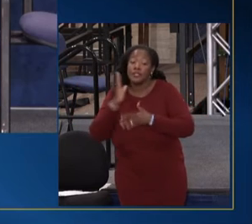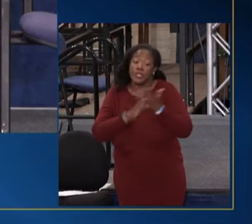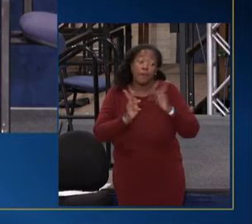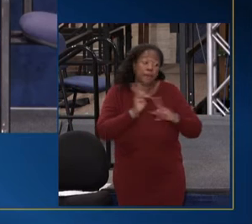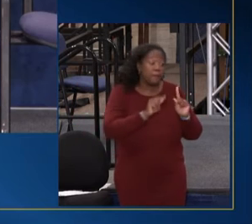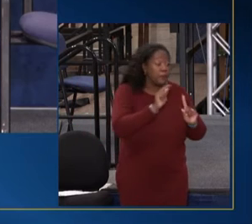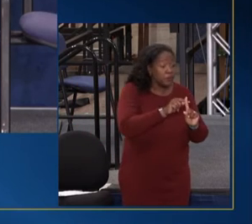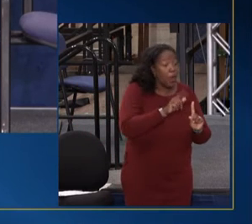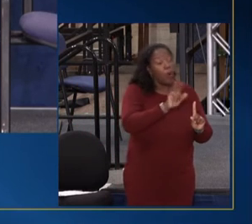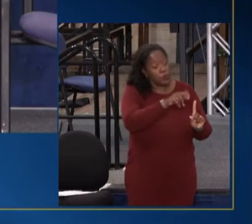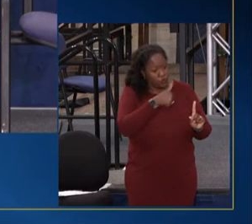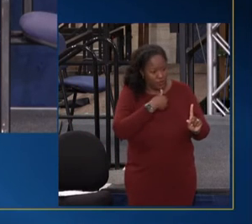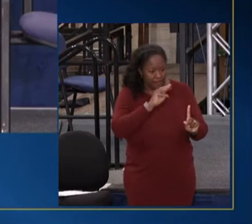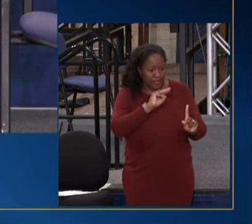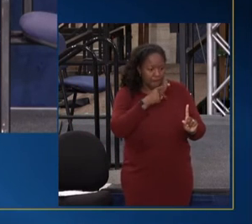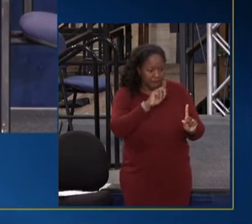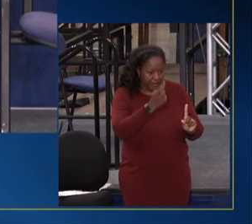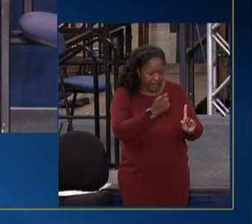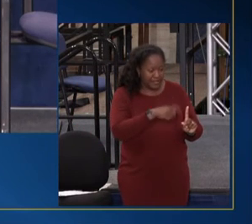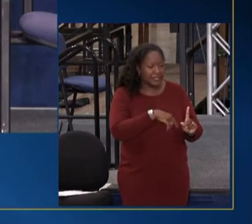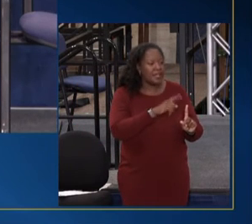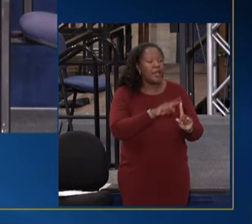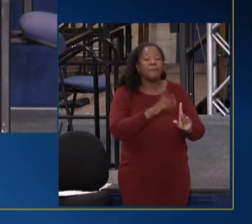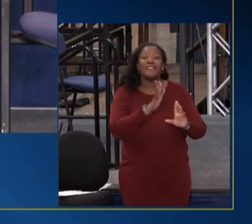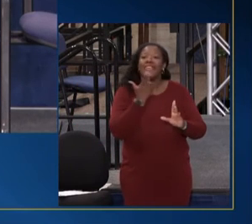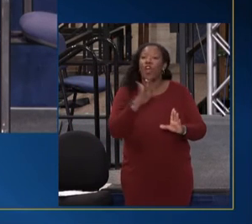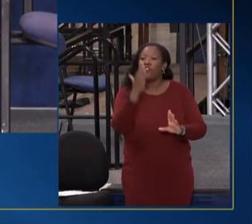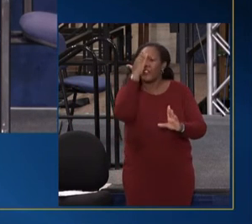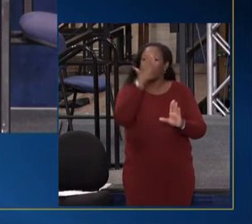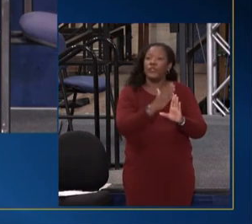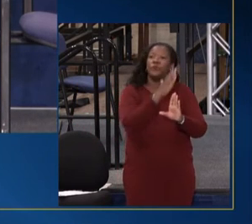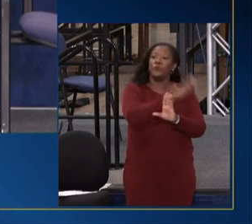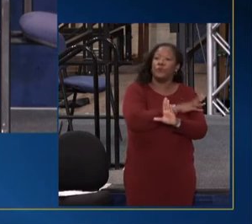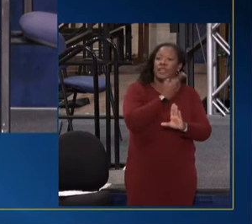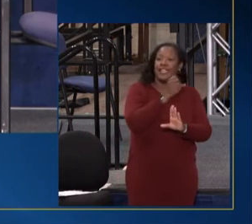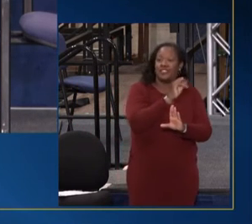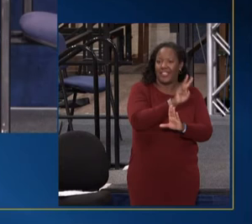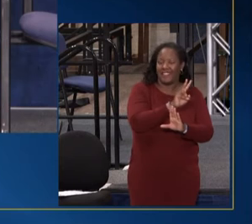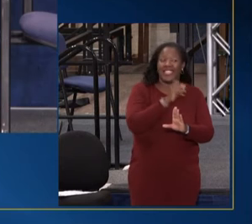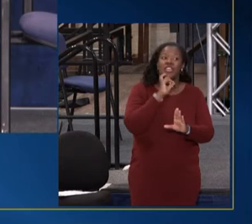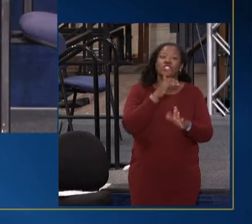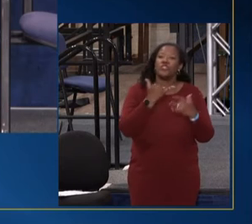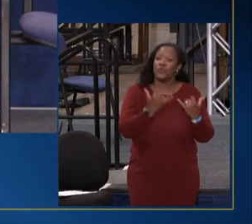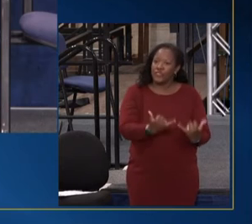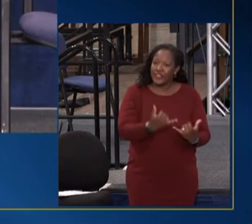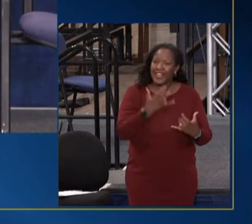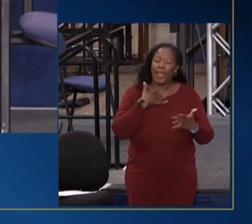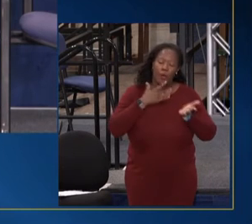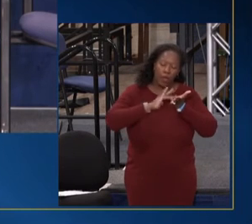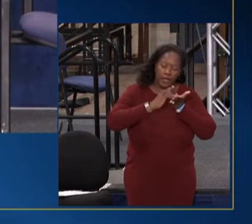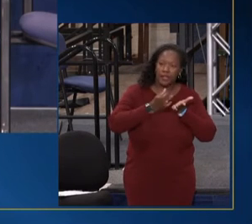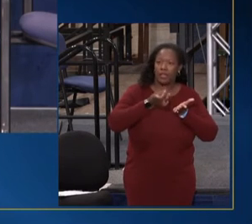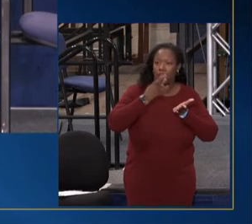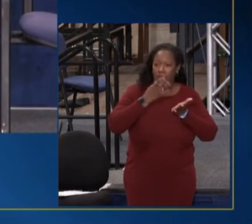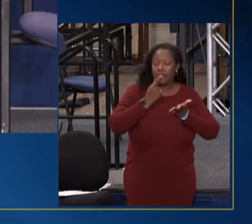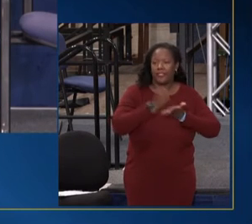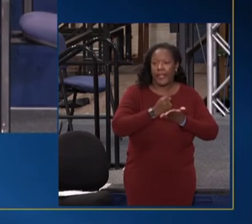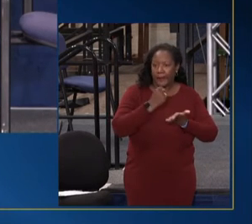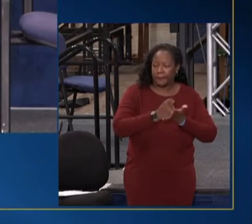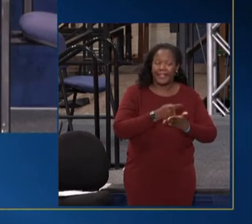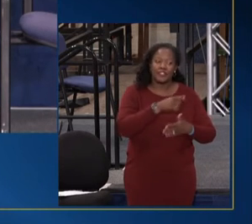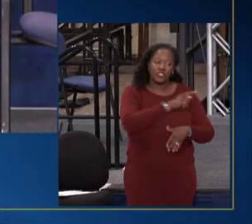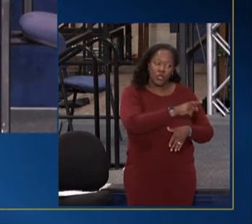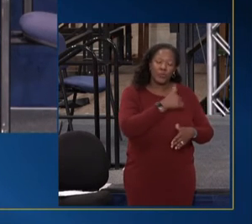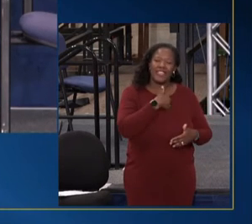Mpox diagnosis and learned about their HIV much earlier and are now on antiretroviral therapy, getting undetectable, which means that their disease